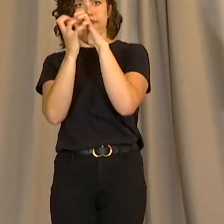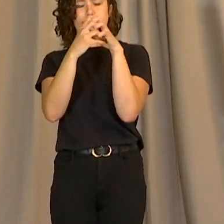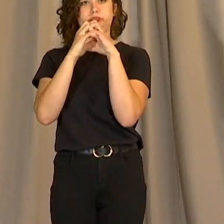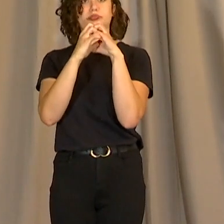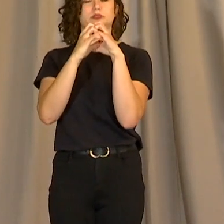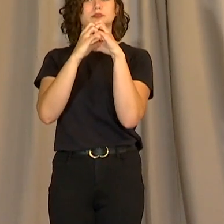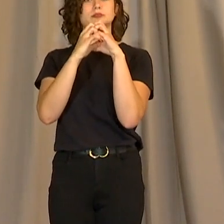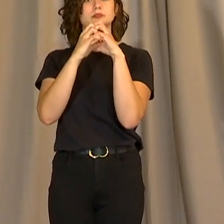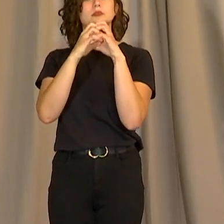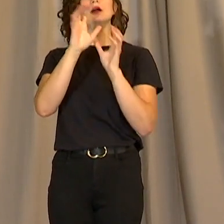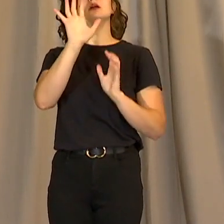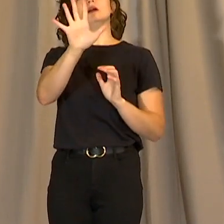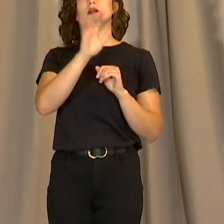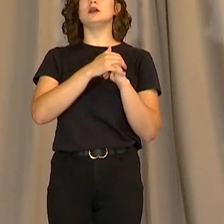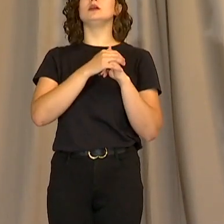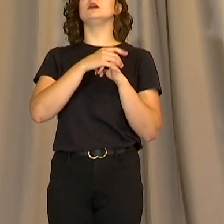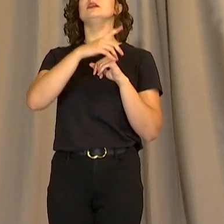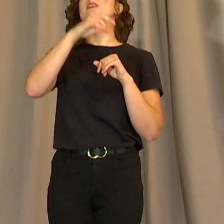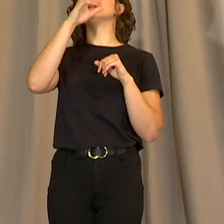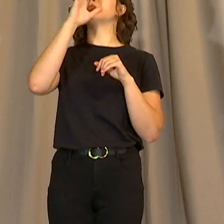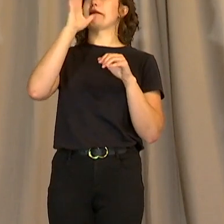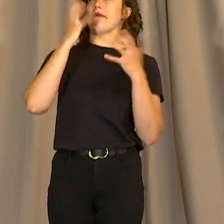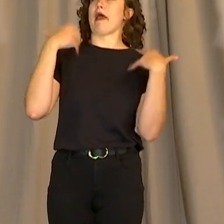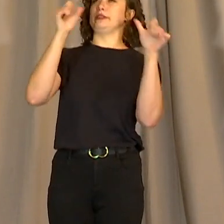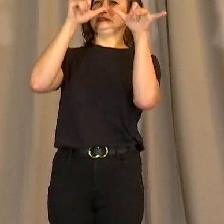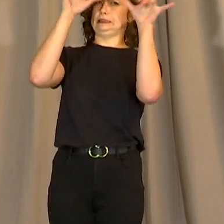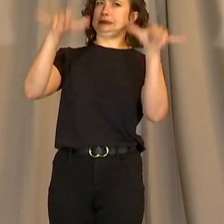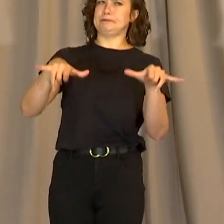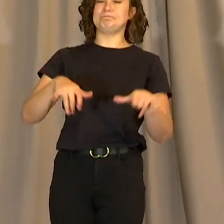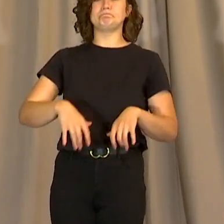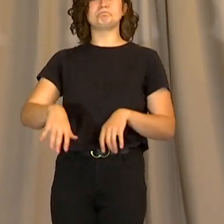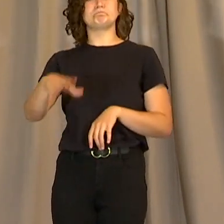health system, changing our food system, changing